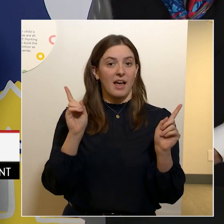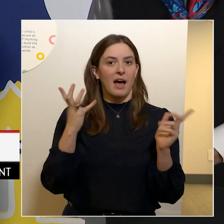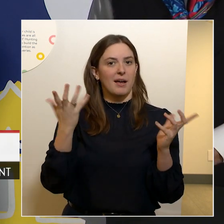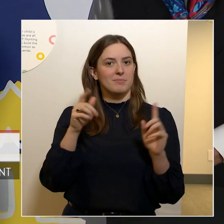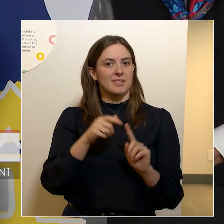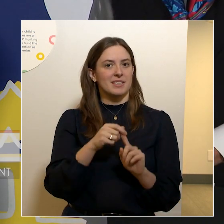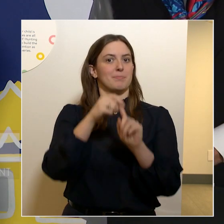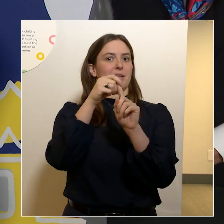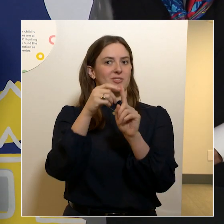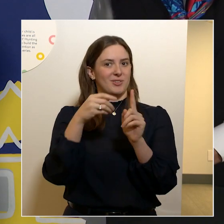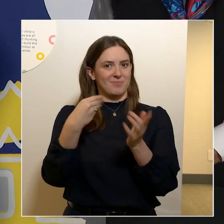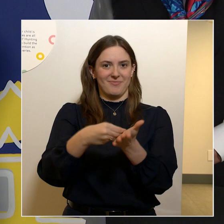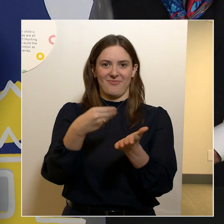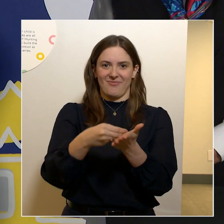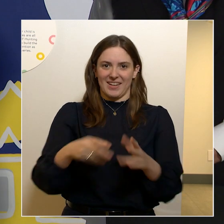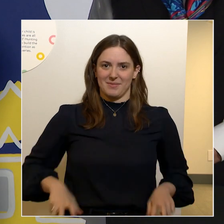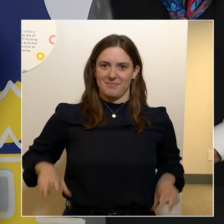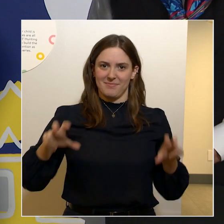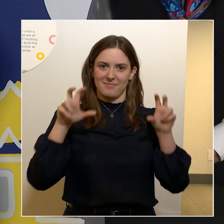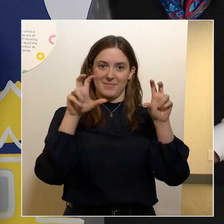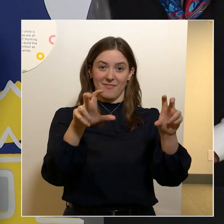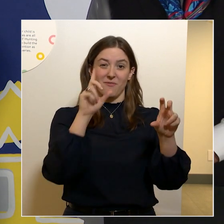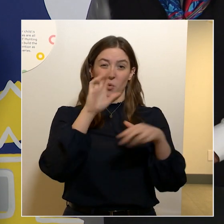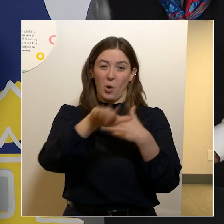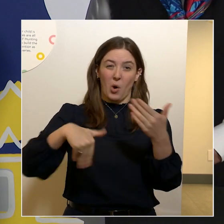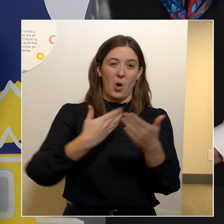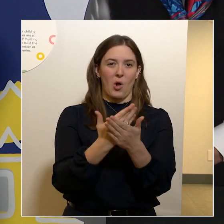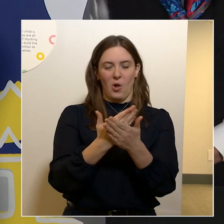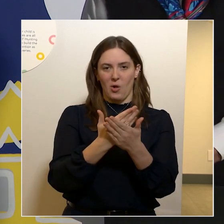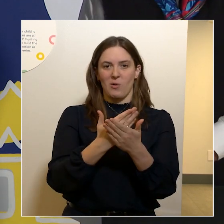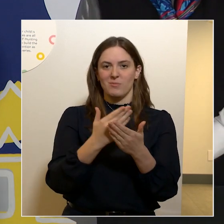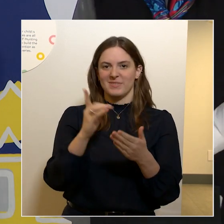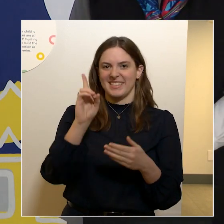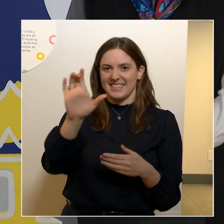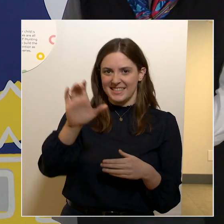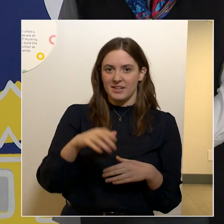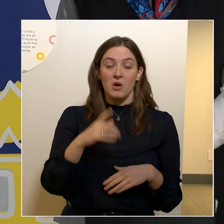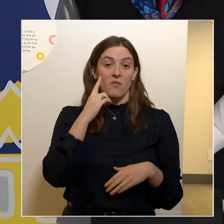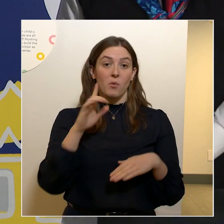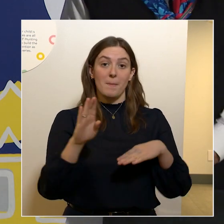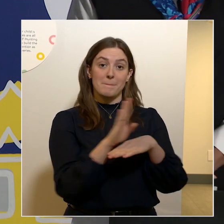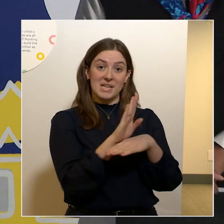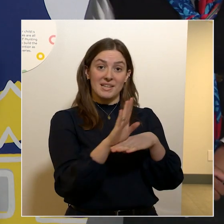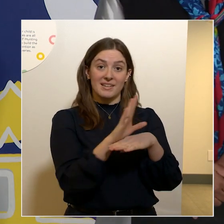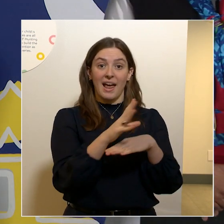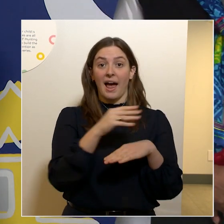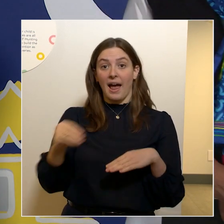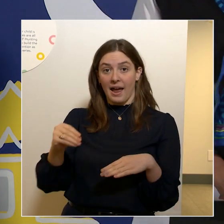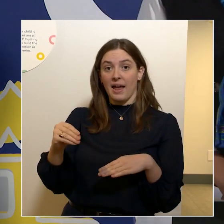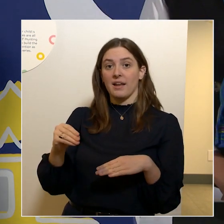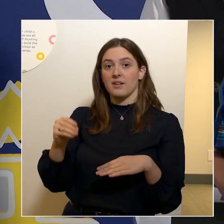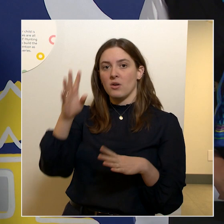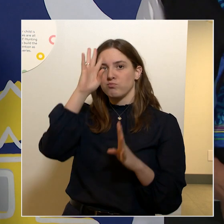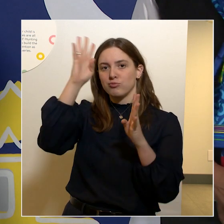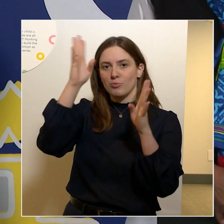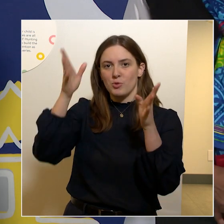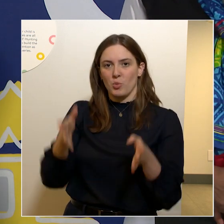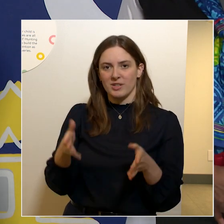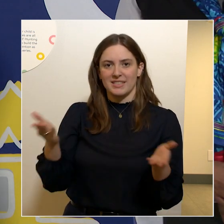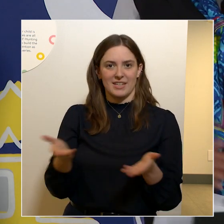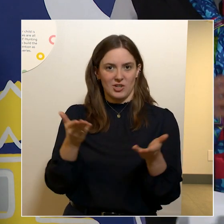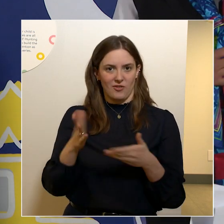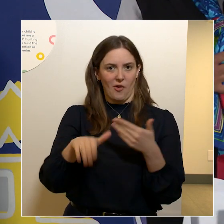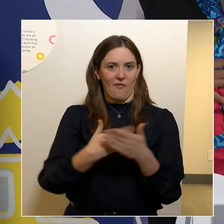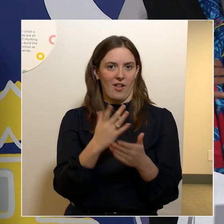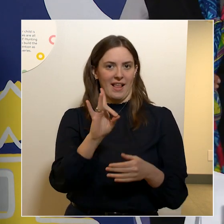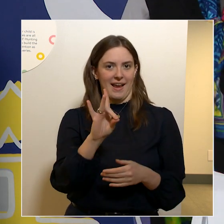set of investments that apply citywide to businesses and entrepreneurs across all 8 wards. For the